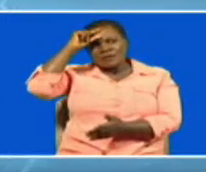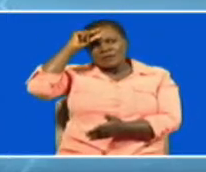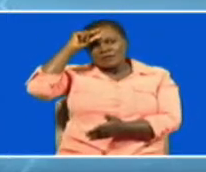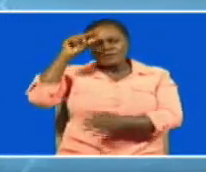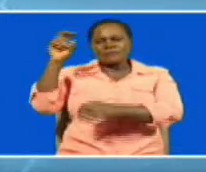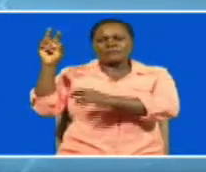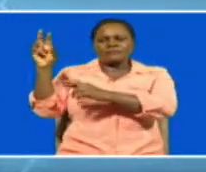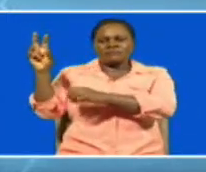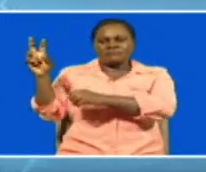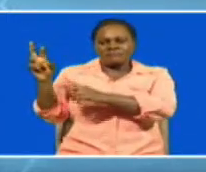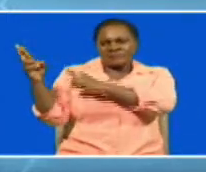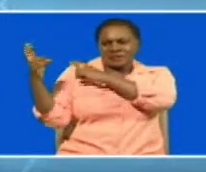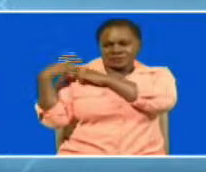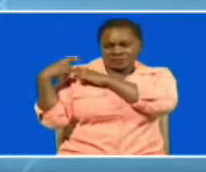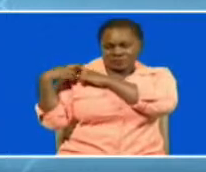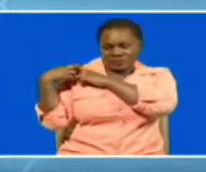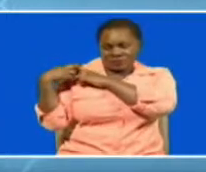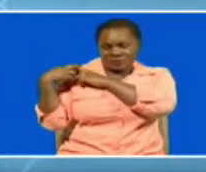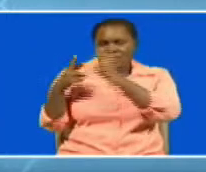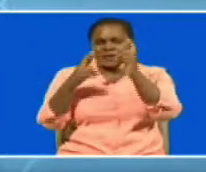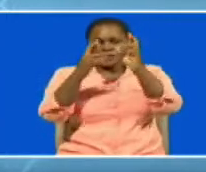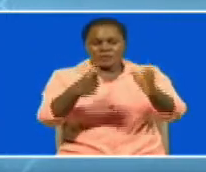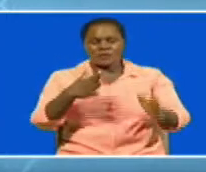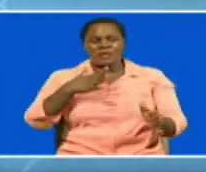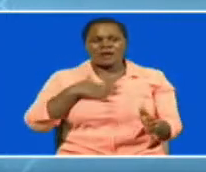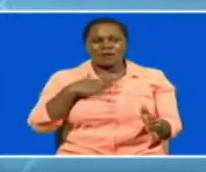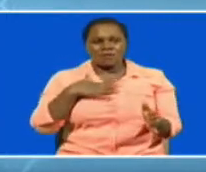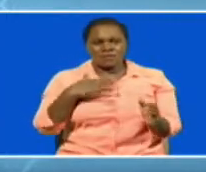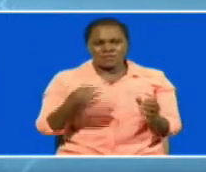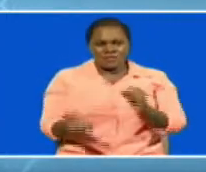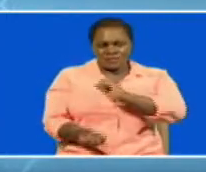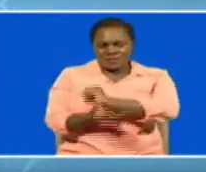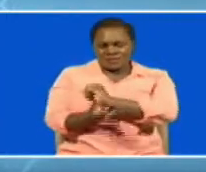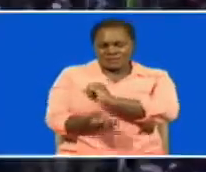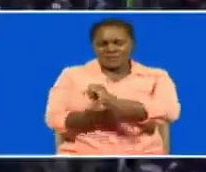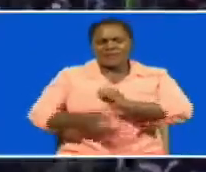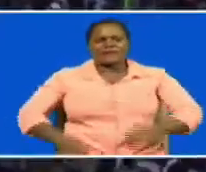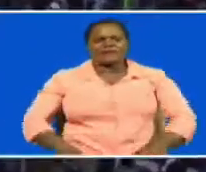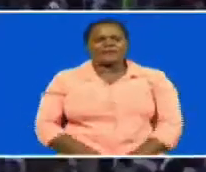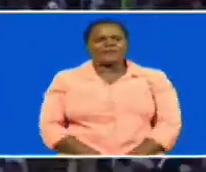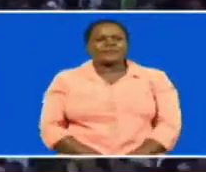account. Our senior political affairs reporter Chris Thairu reports.